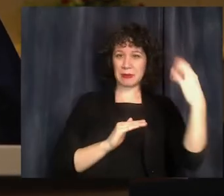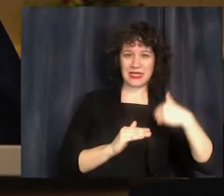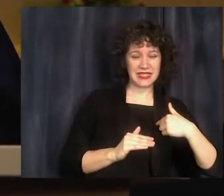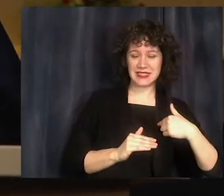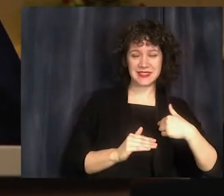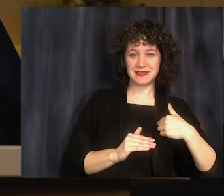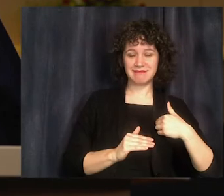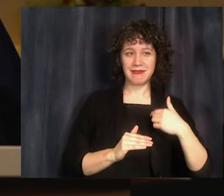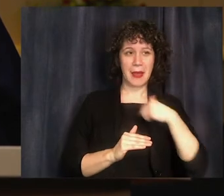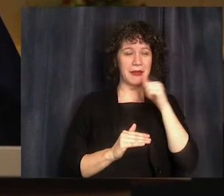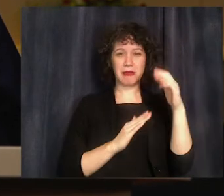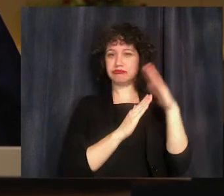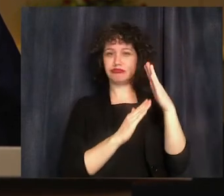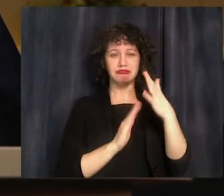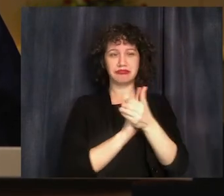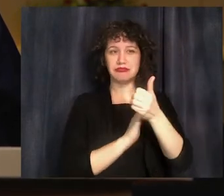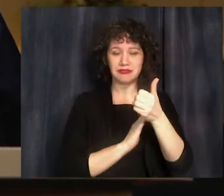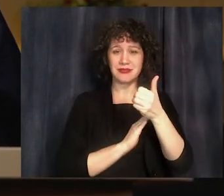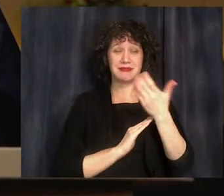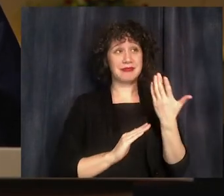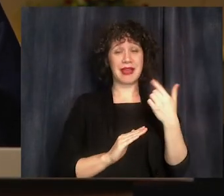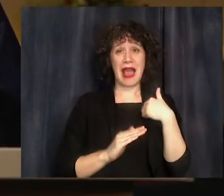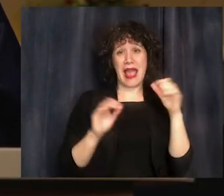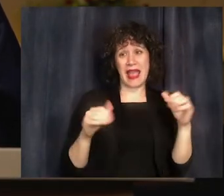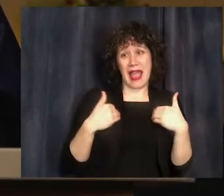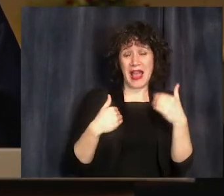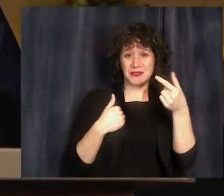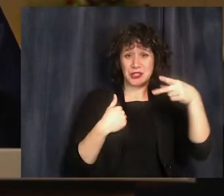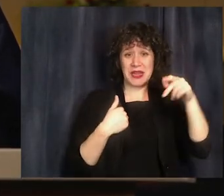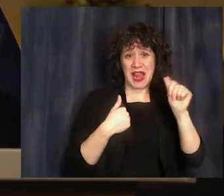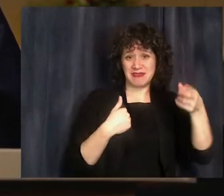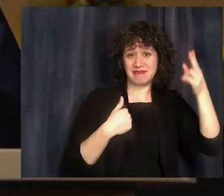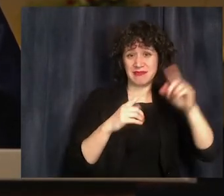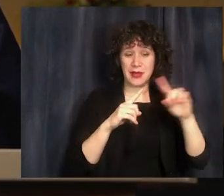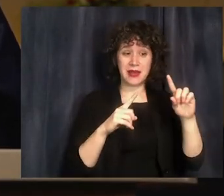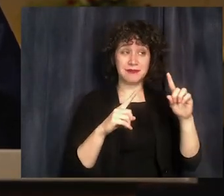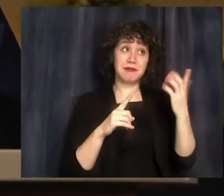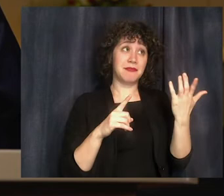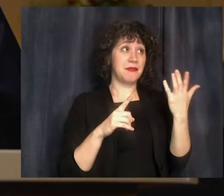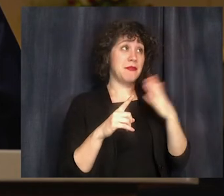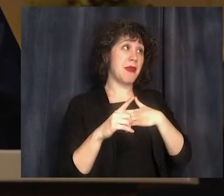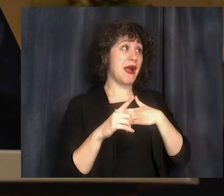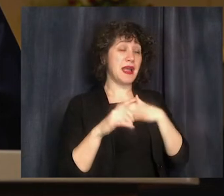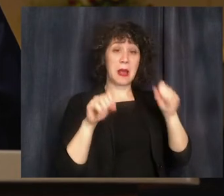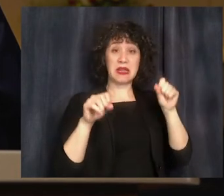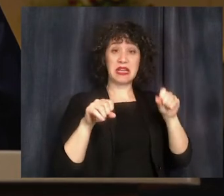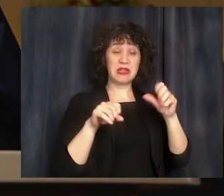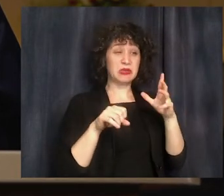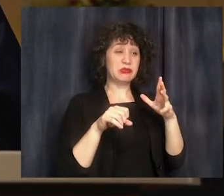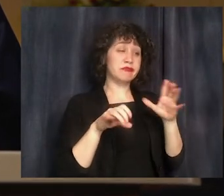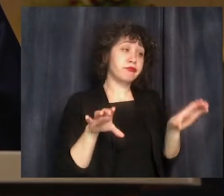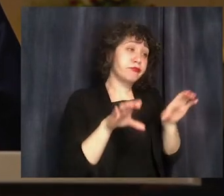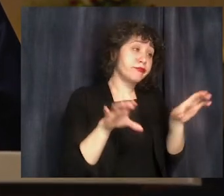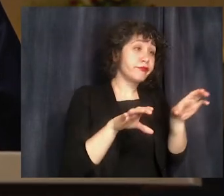GPA. Though my uncanny ability to put in just enough effort for a 90% could be considered impressive. It's pretty much